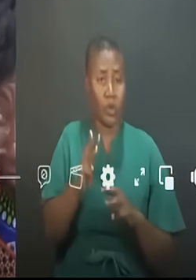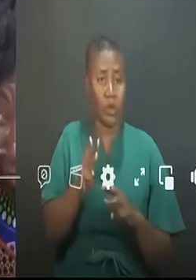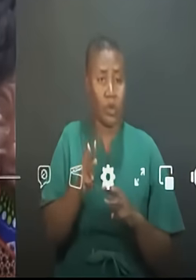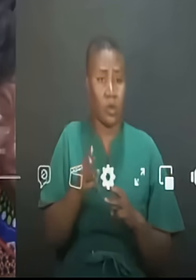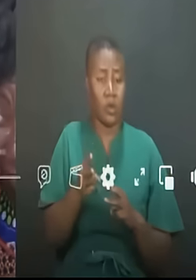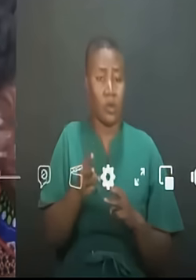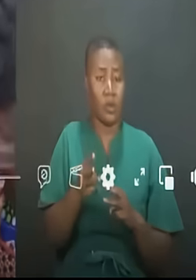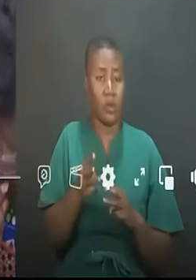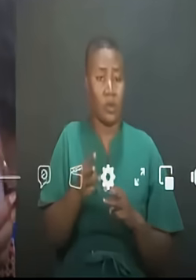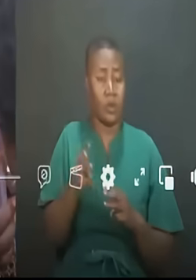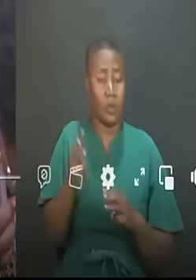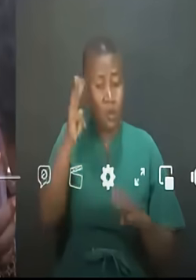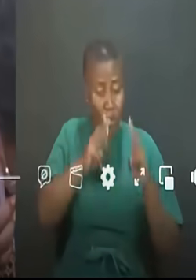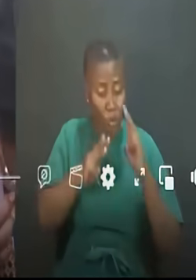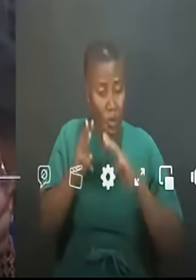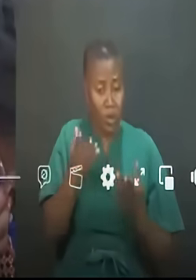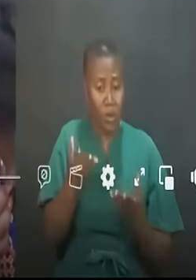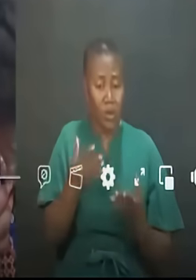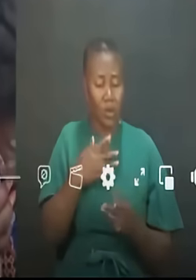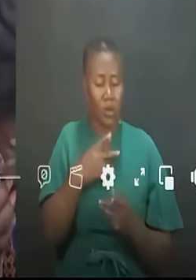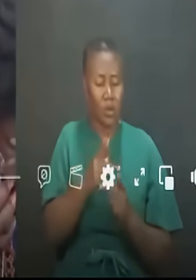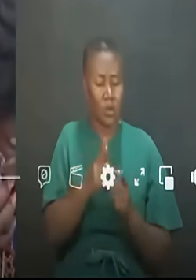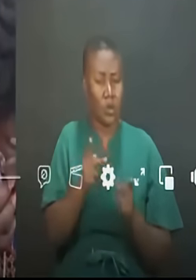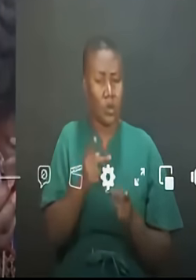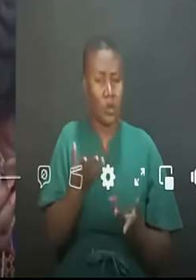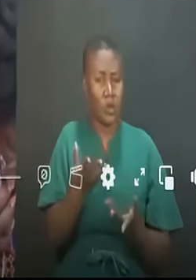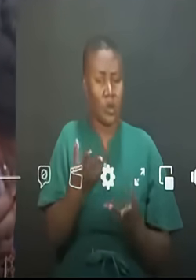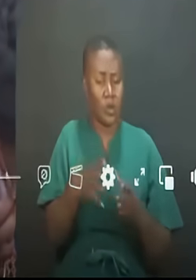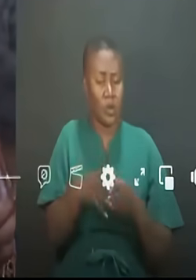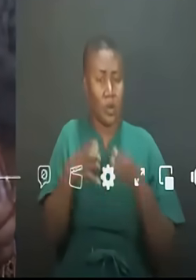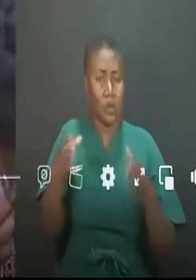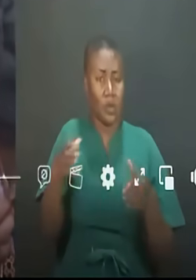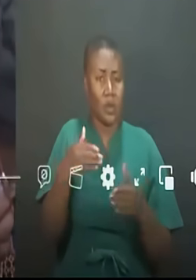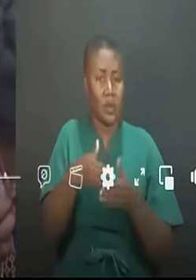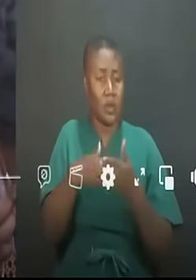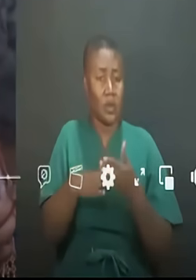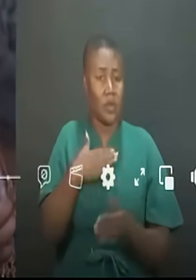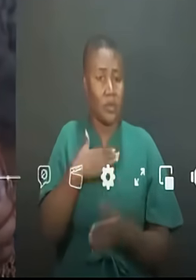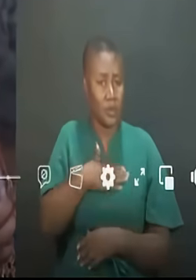Leader, please deal with it. But if you now say that